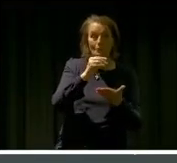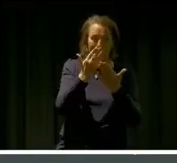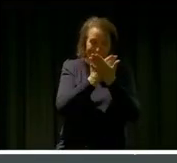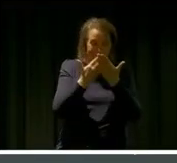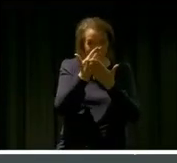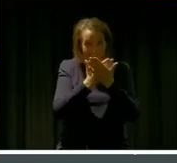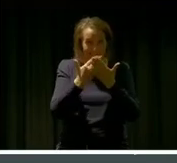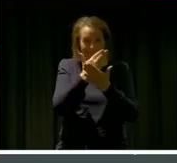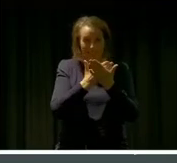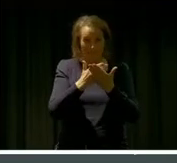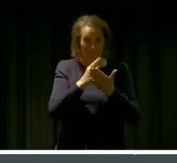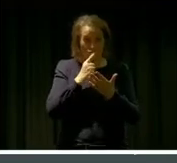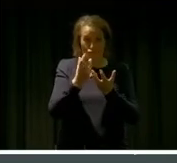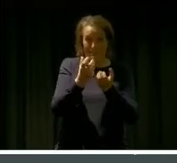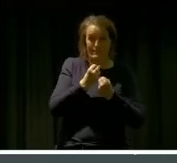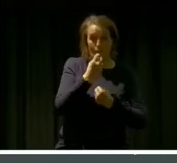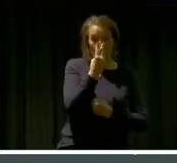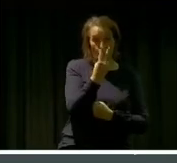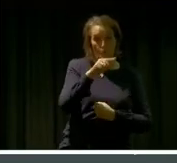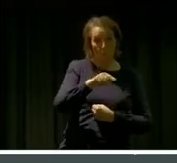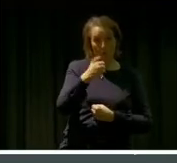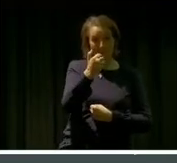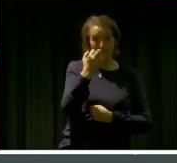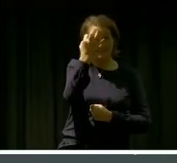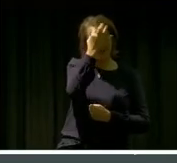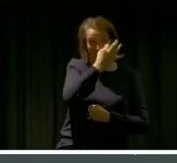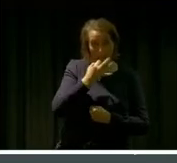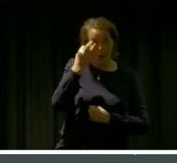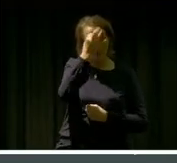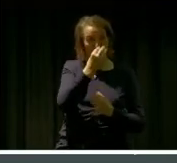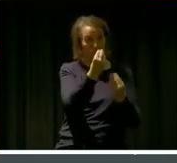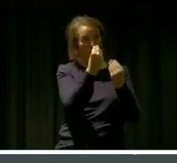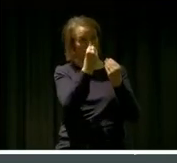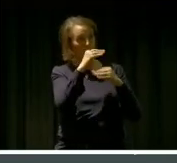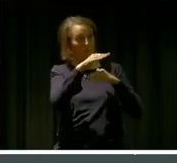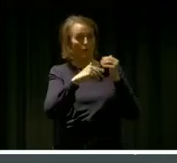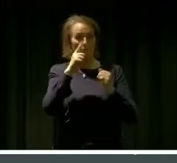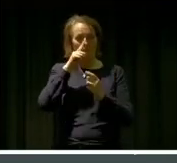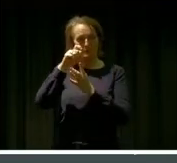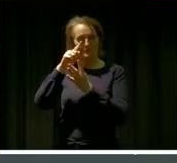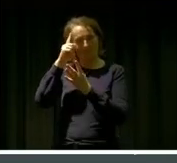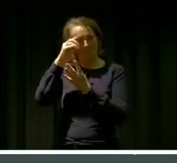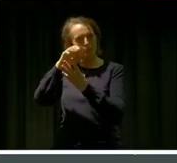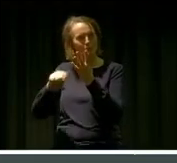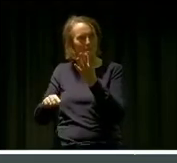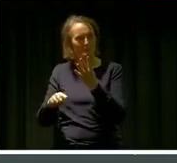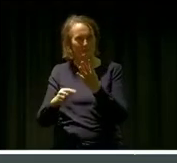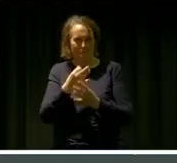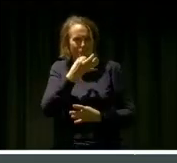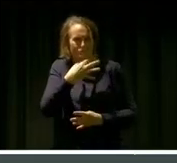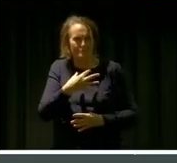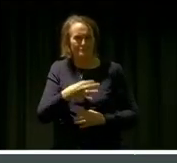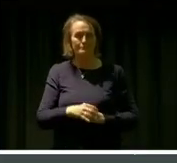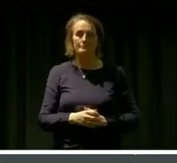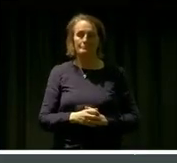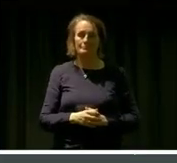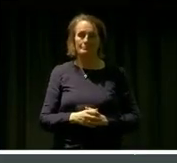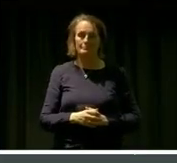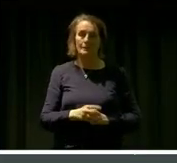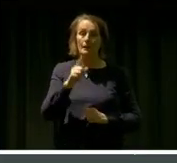of lessons on people with intellectual disability and how to deliver care for them. People with intellectual disability deserve